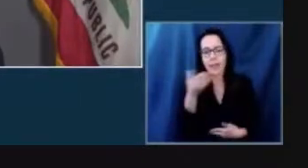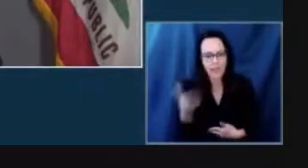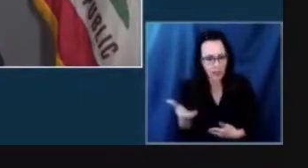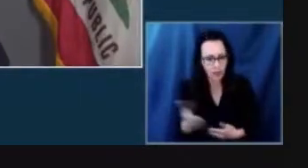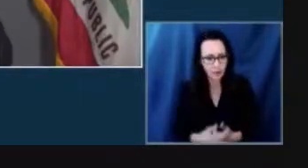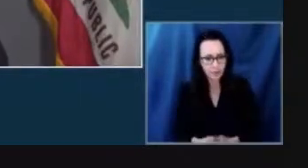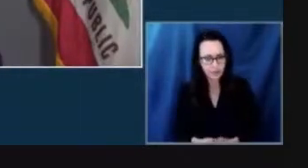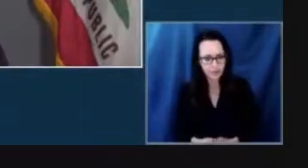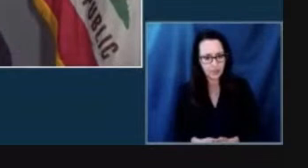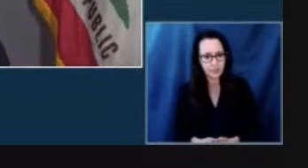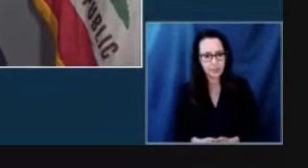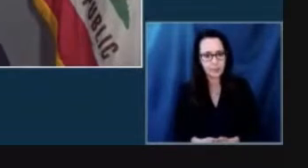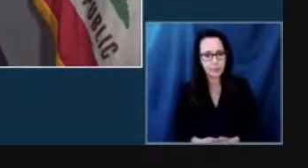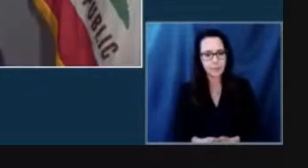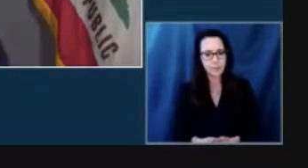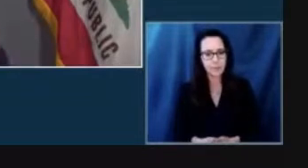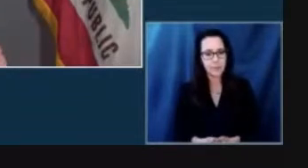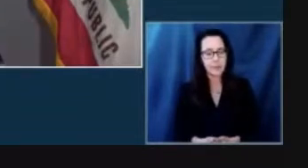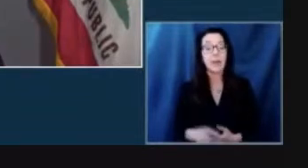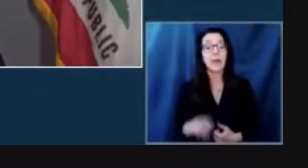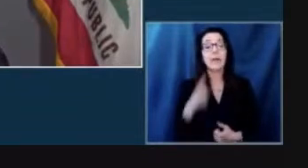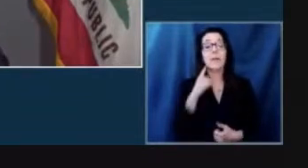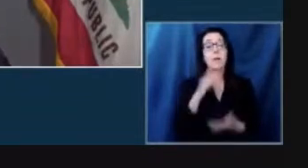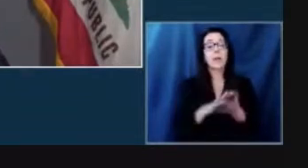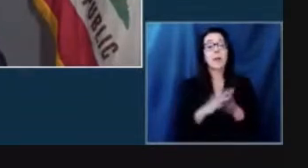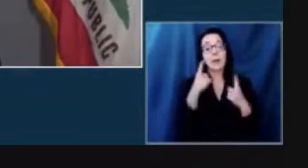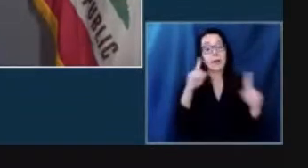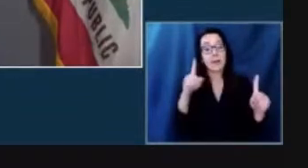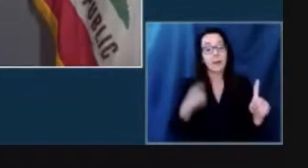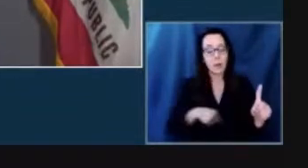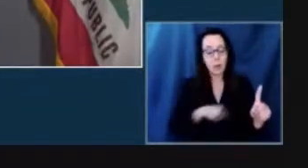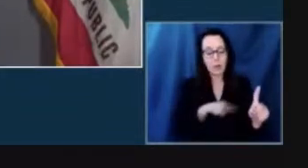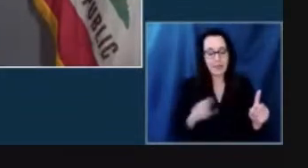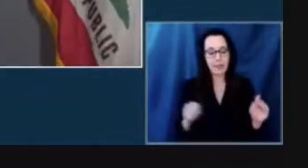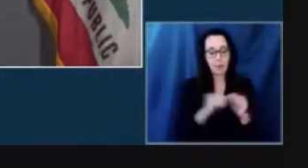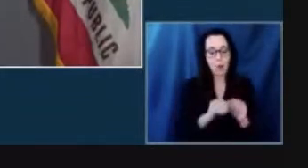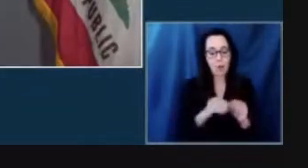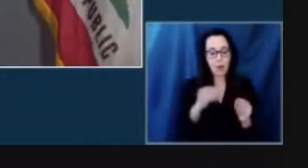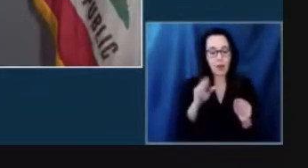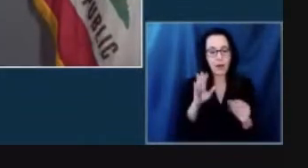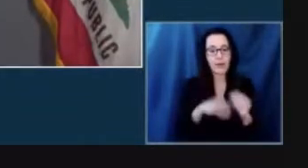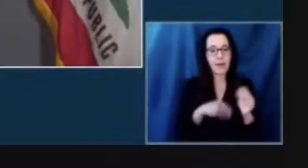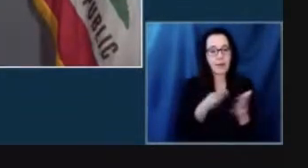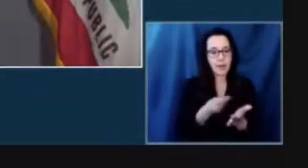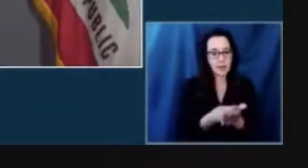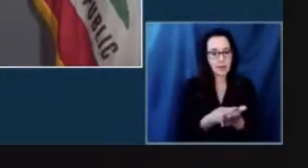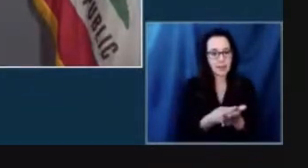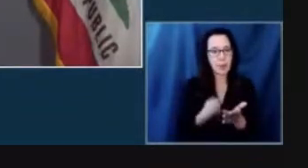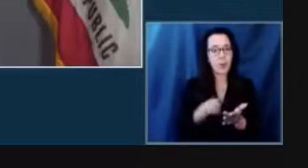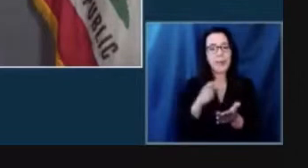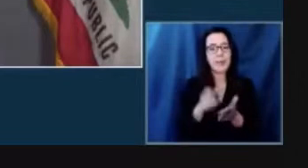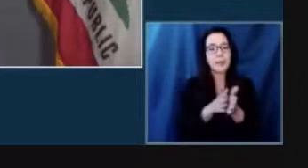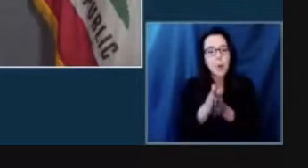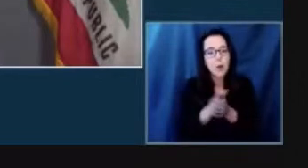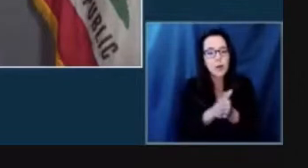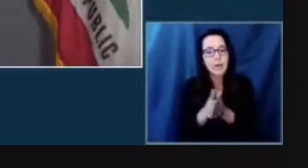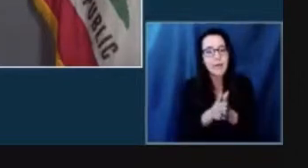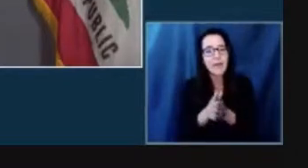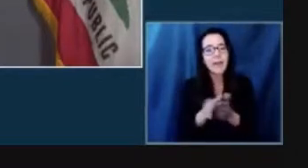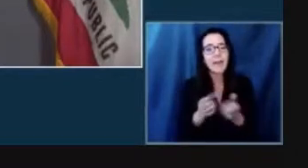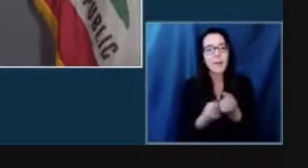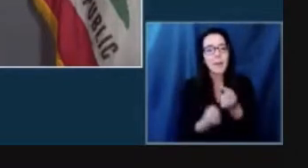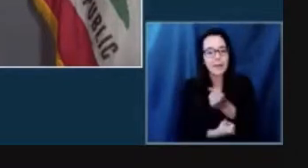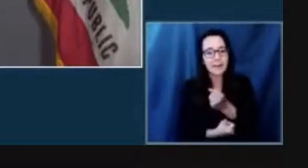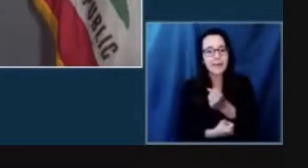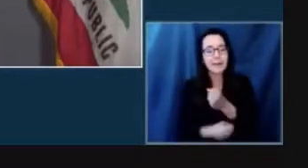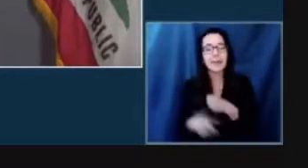to be effective, we also need to have more than money. We need to motivate the base, the Democratic base that must come